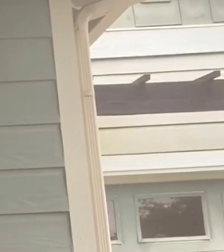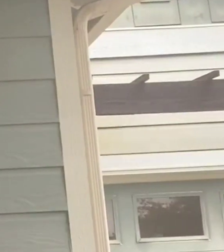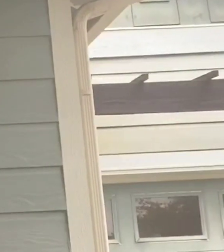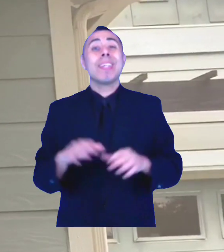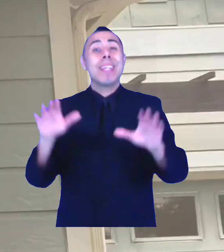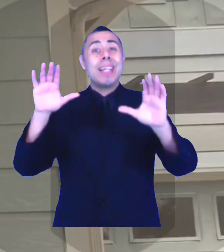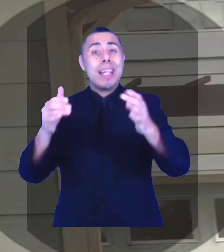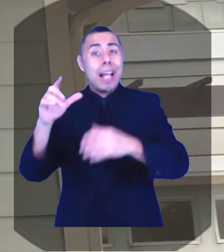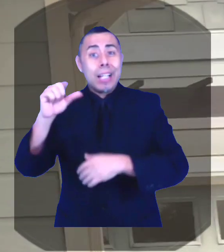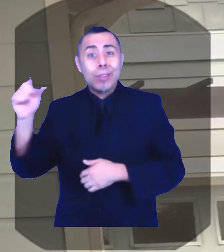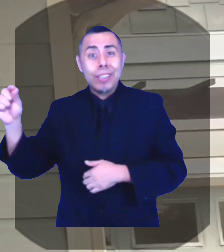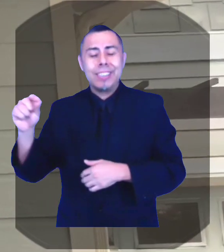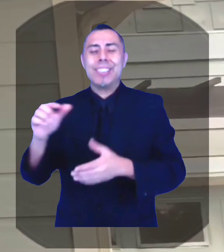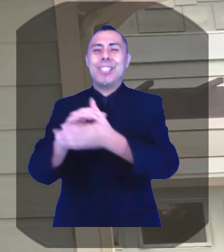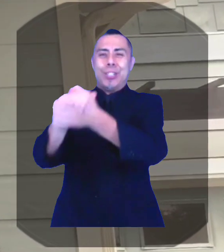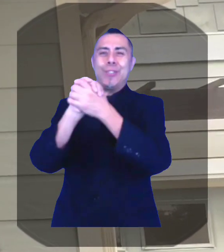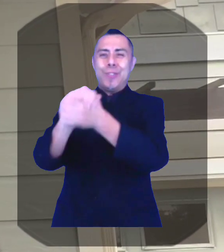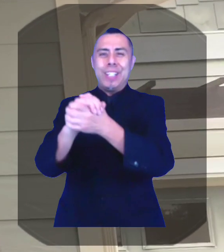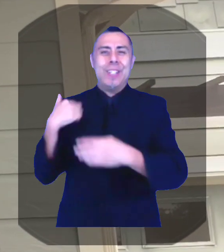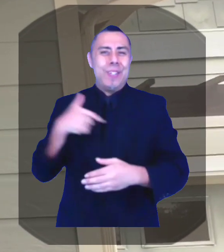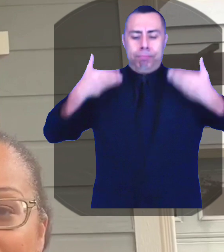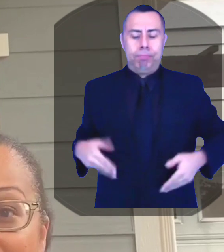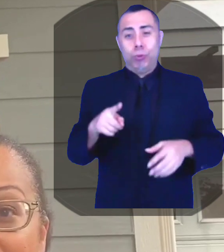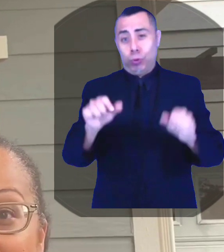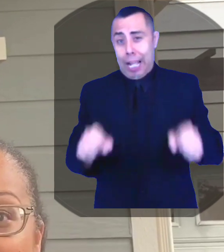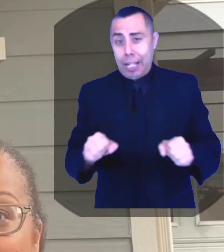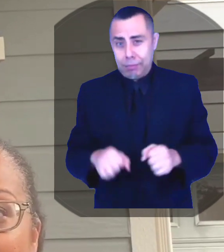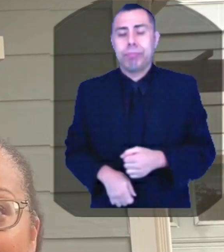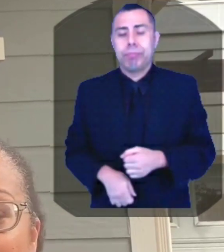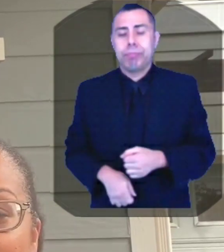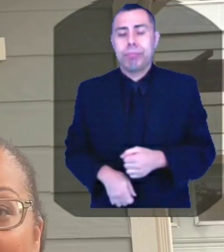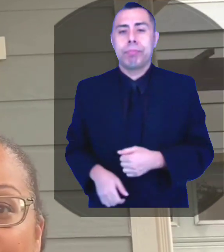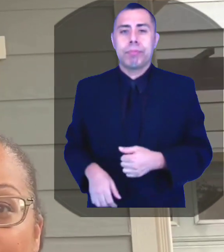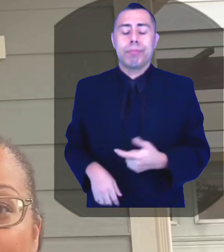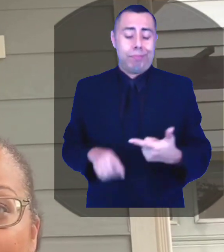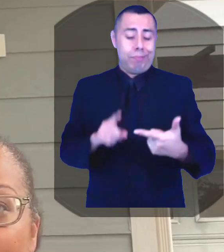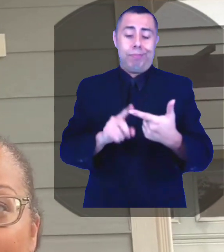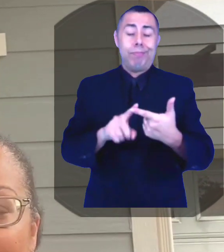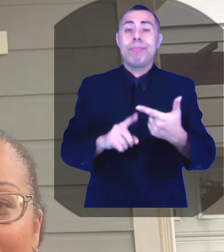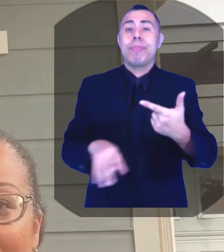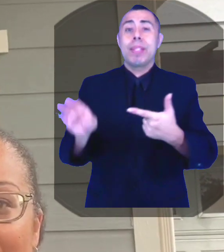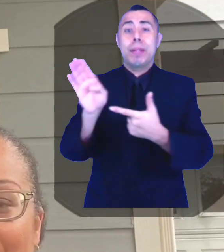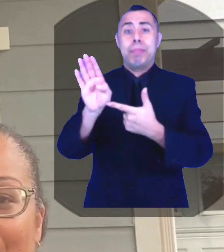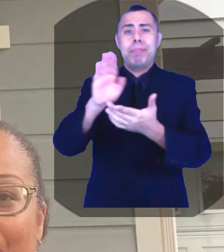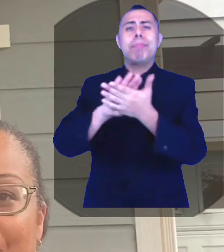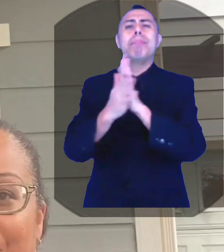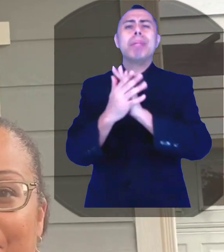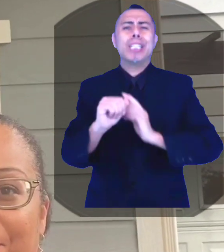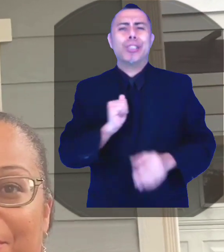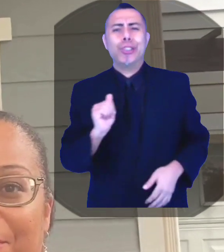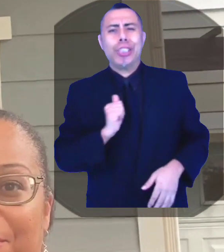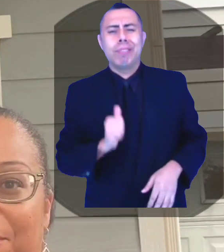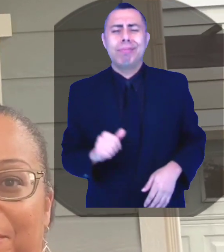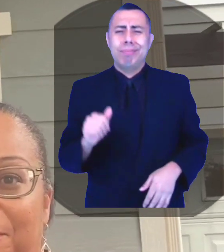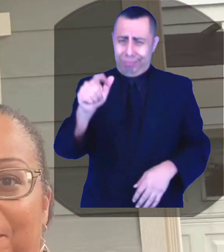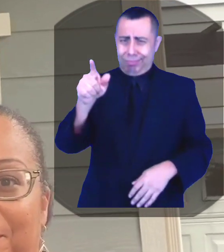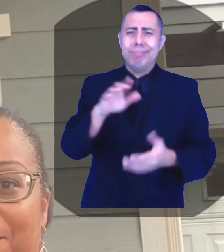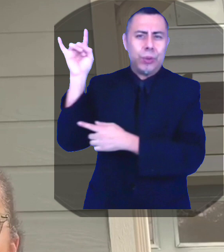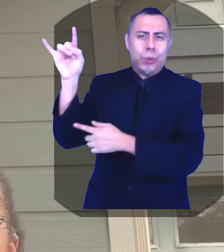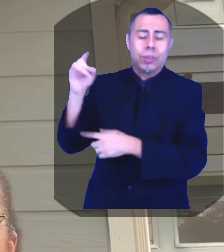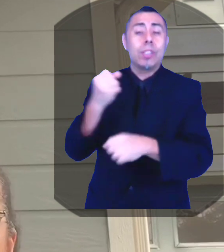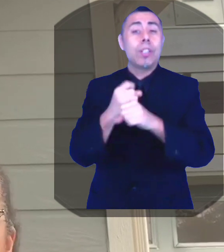kinesiology, athletic training, sports management, y'all have the ability to save people's lives by educating them about good health practices, helping them recover from an injury, or